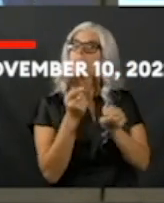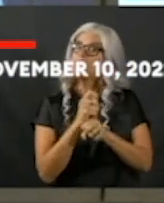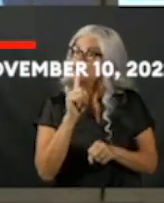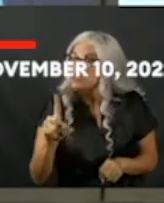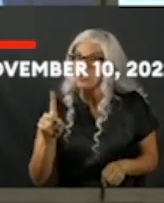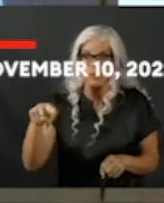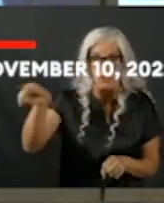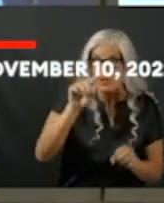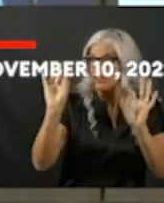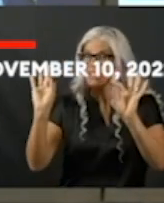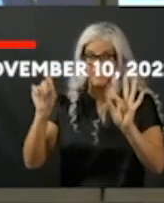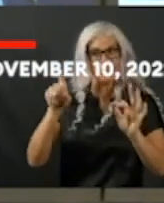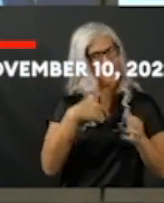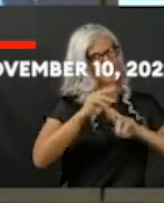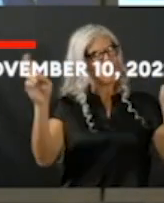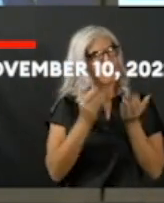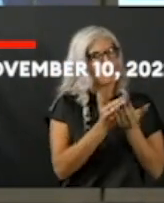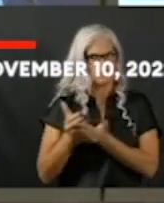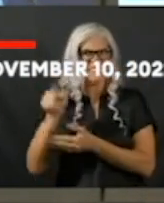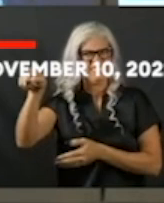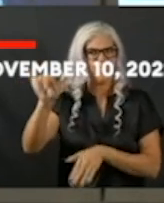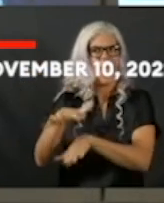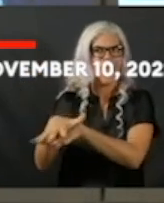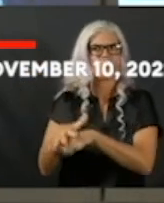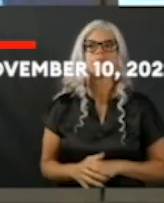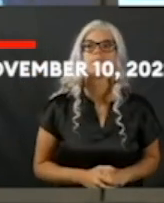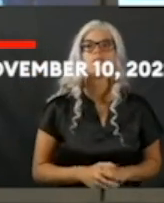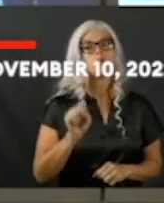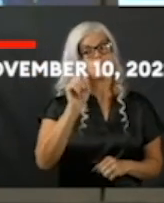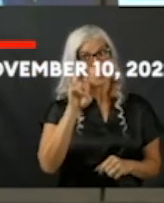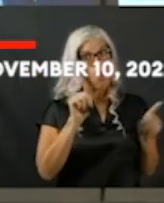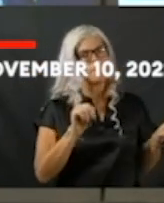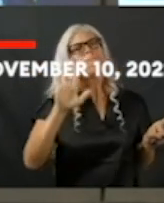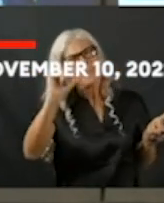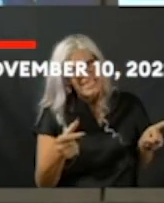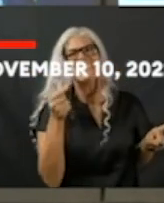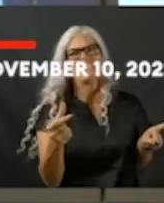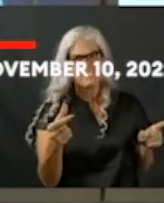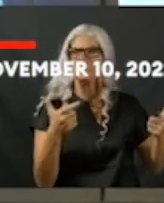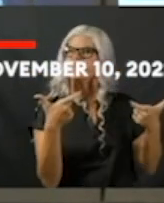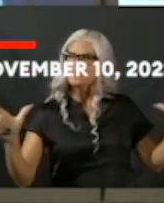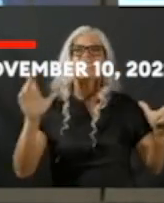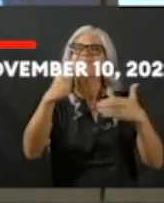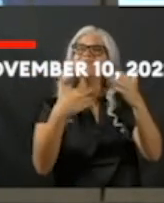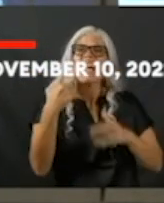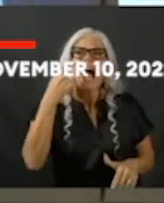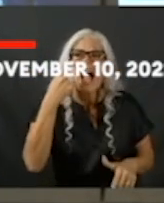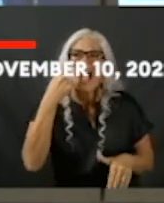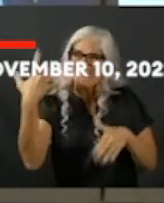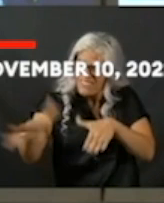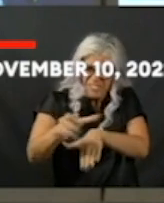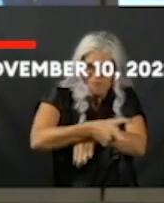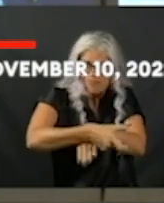for a rescue. This storm is very large. Even if the eye has passed over your area, it may still